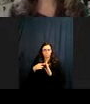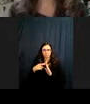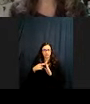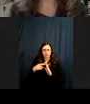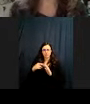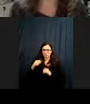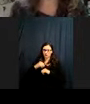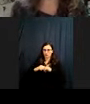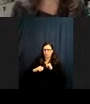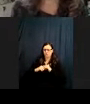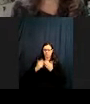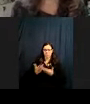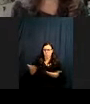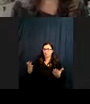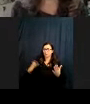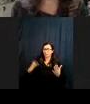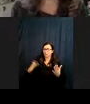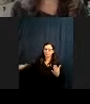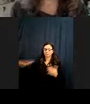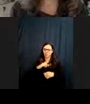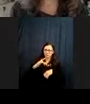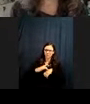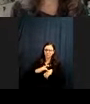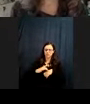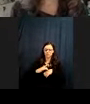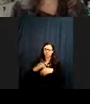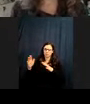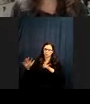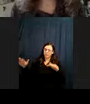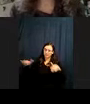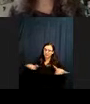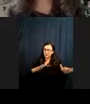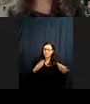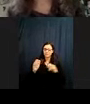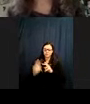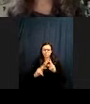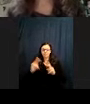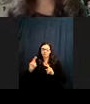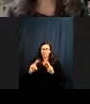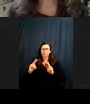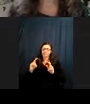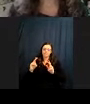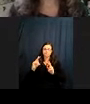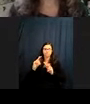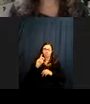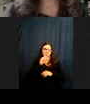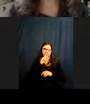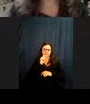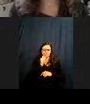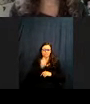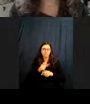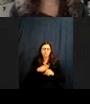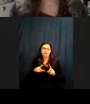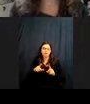concrete objects or landscapes or people, but it represents